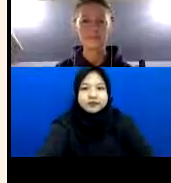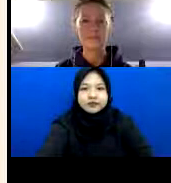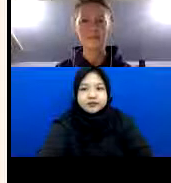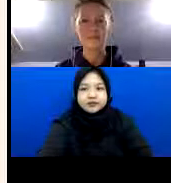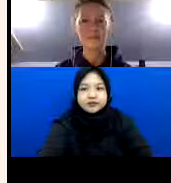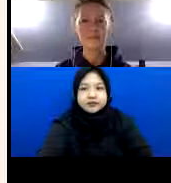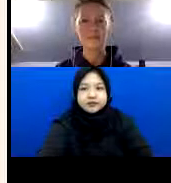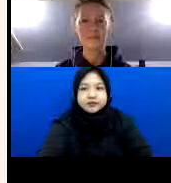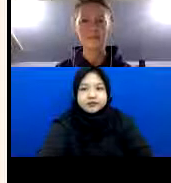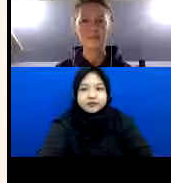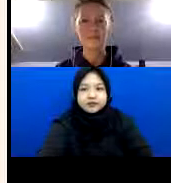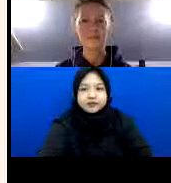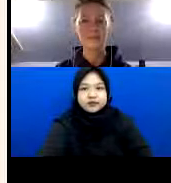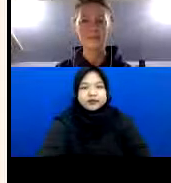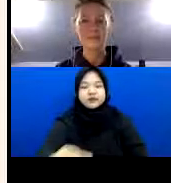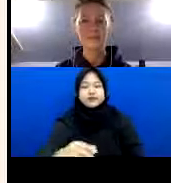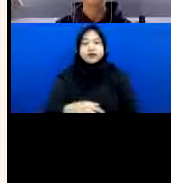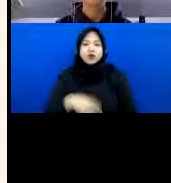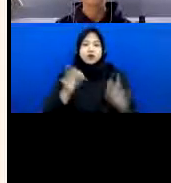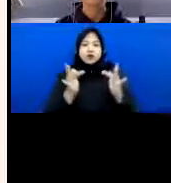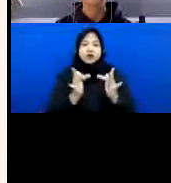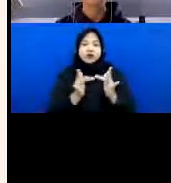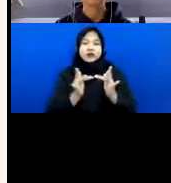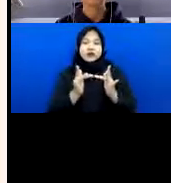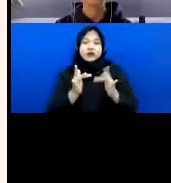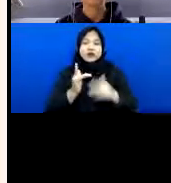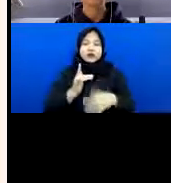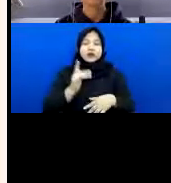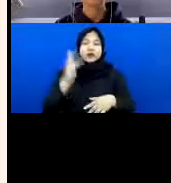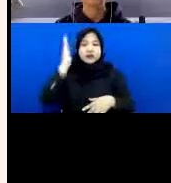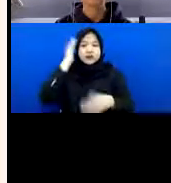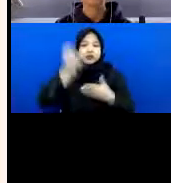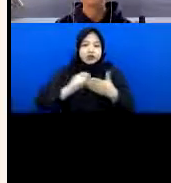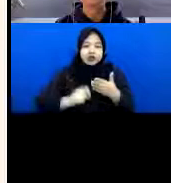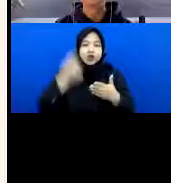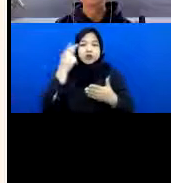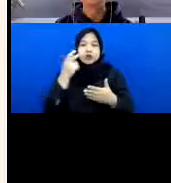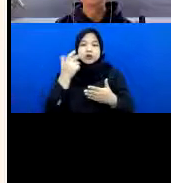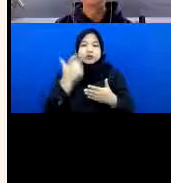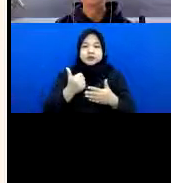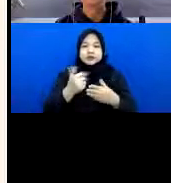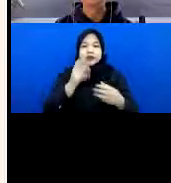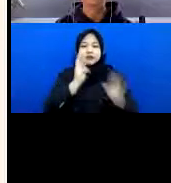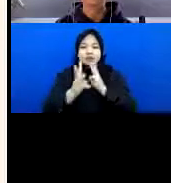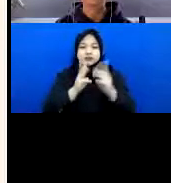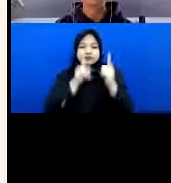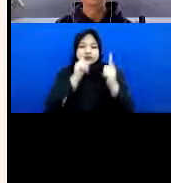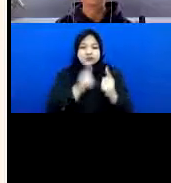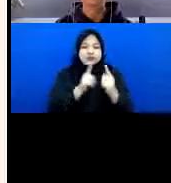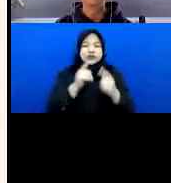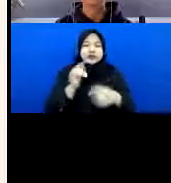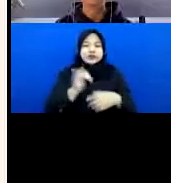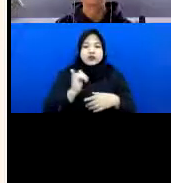schools and contact the principal to ask for permission to conduct interviews, then obtain